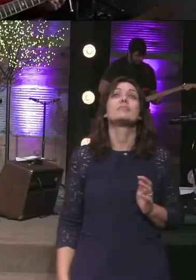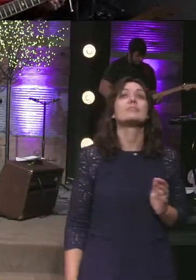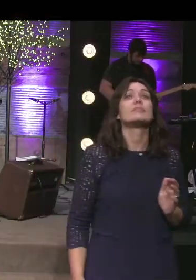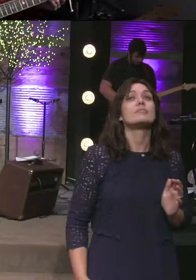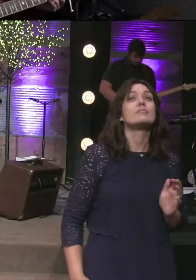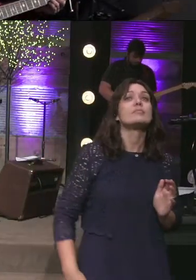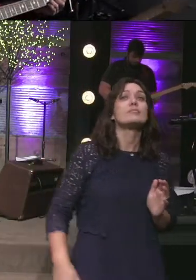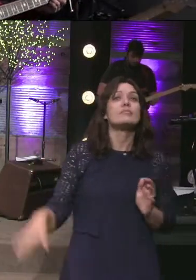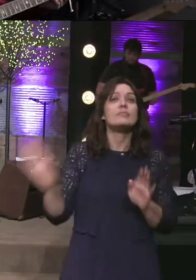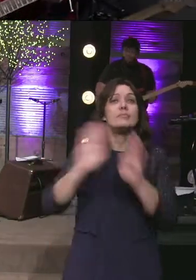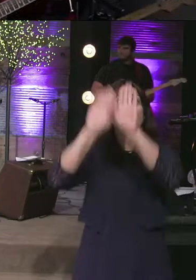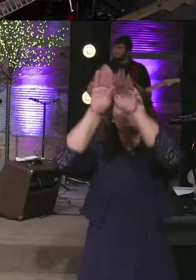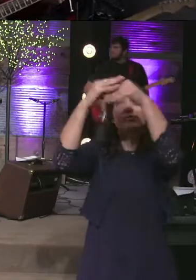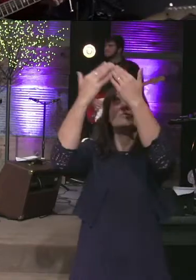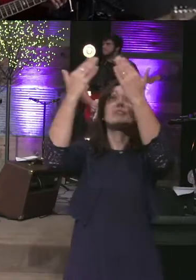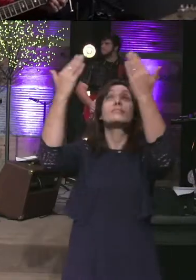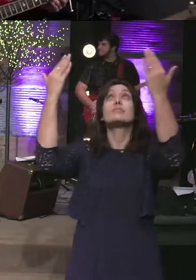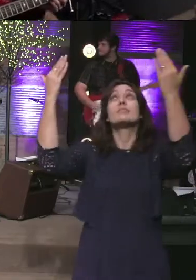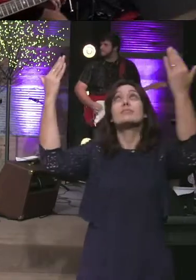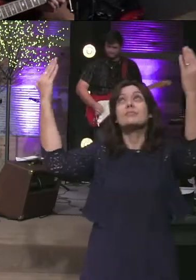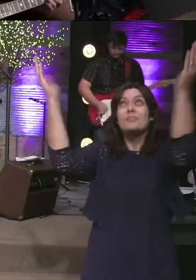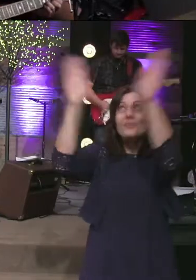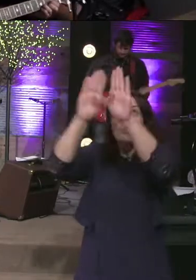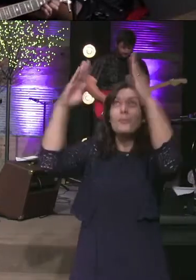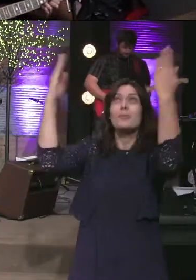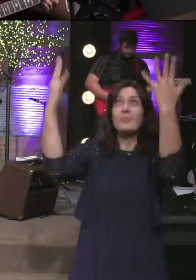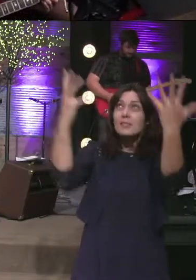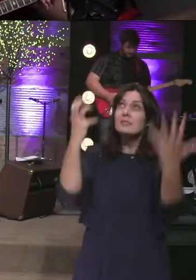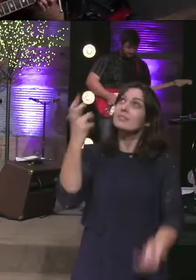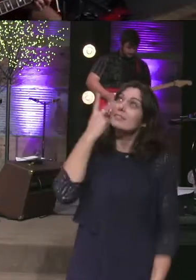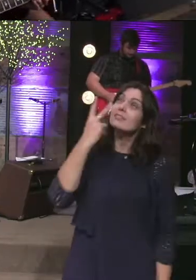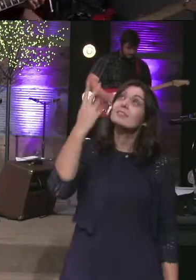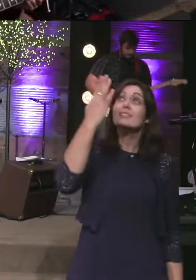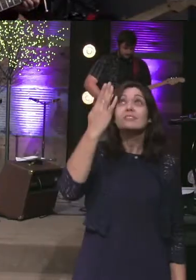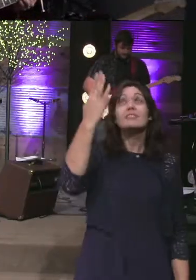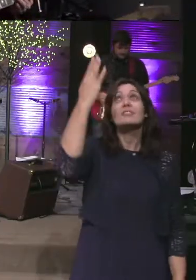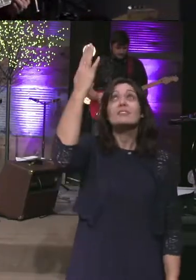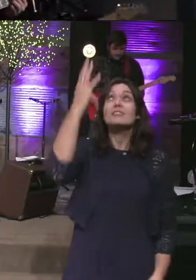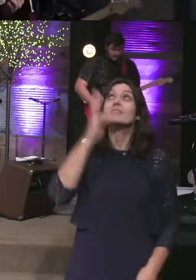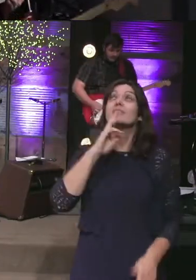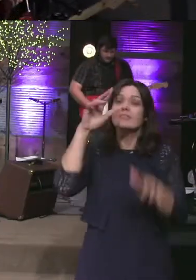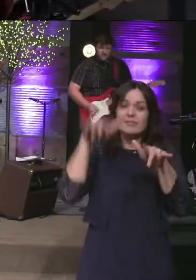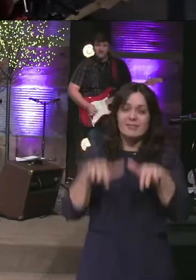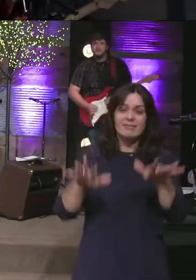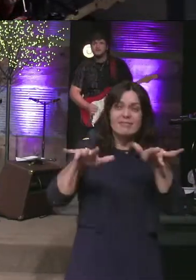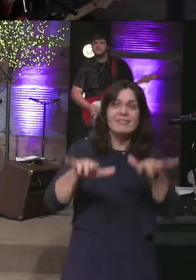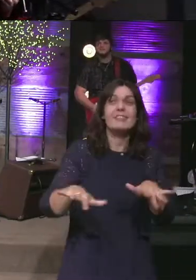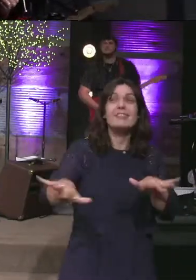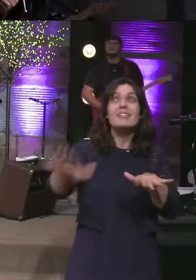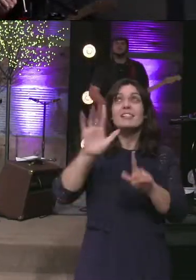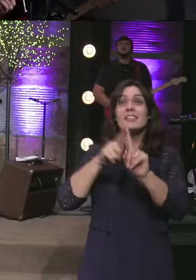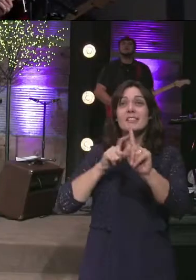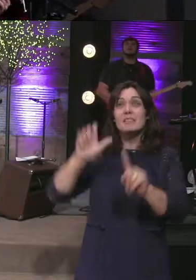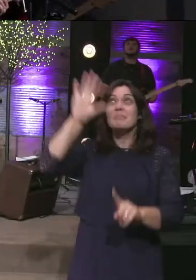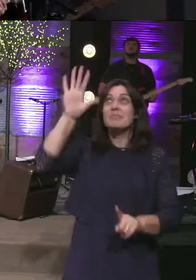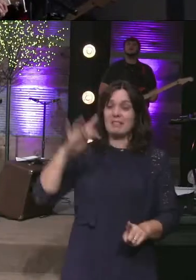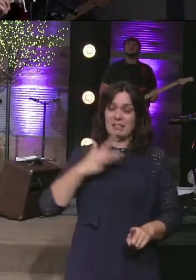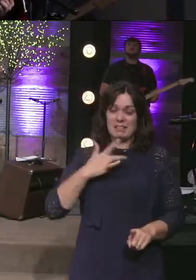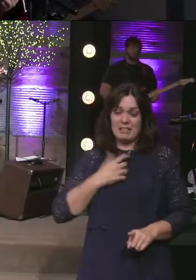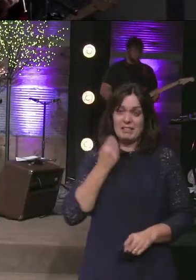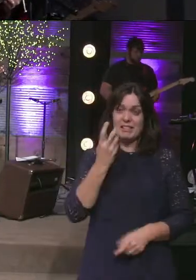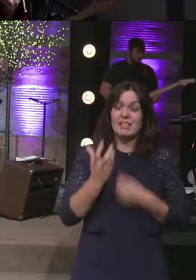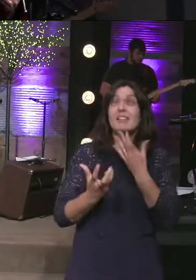praise. Open up the heavens, we wanna see you open up the